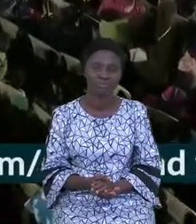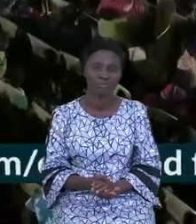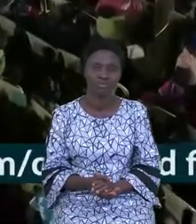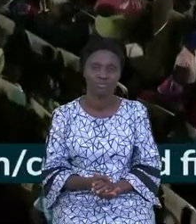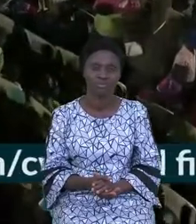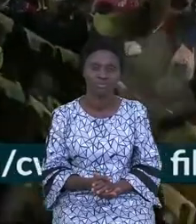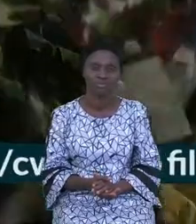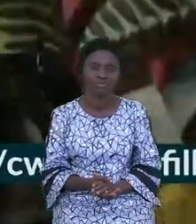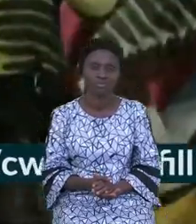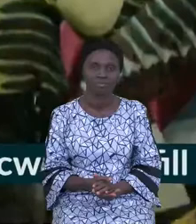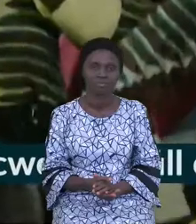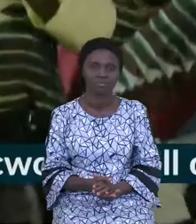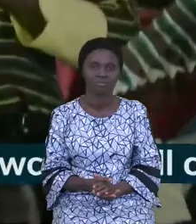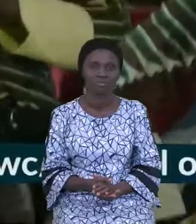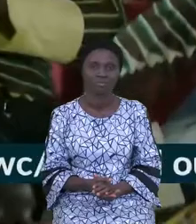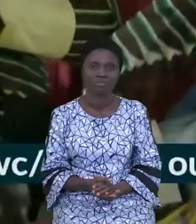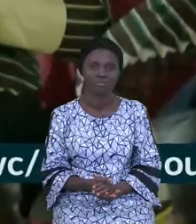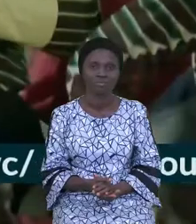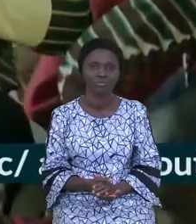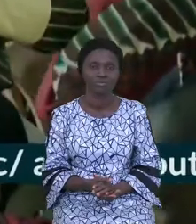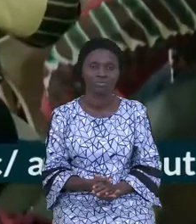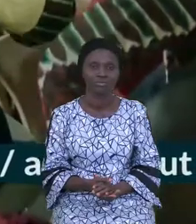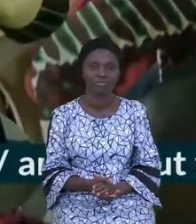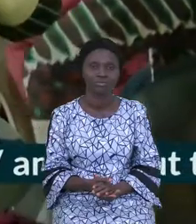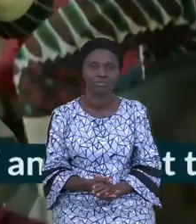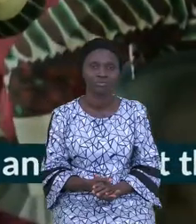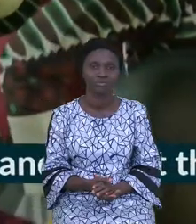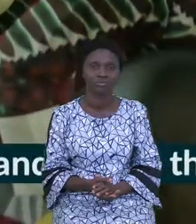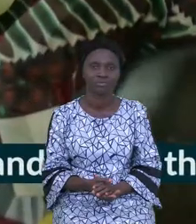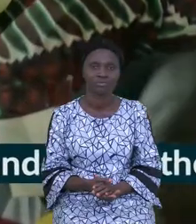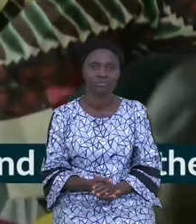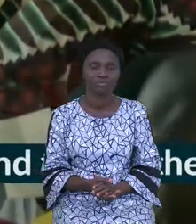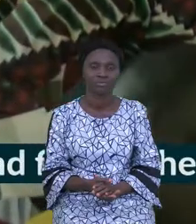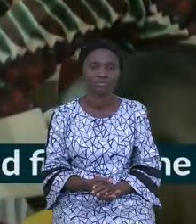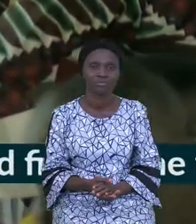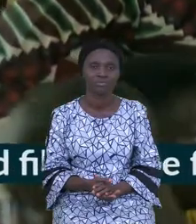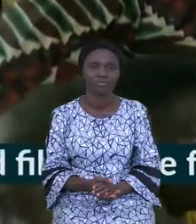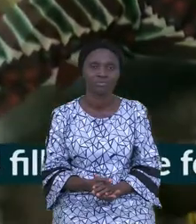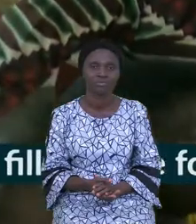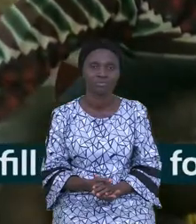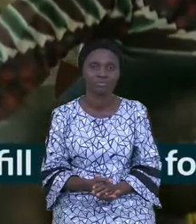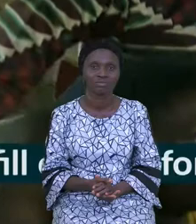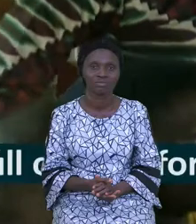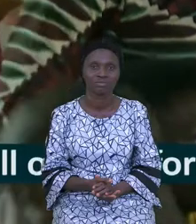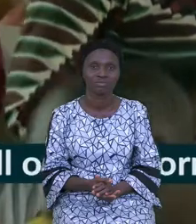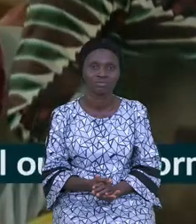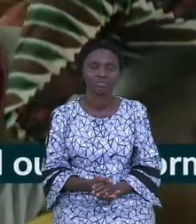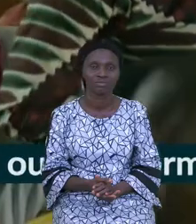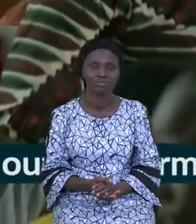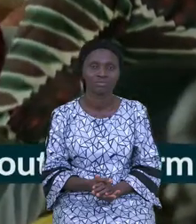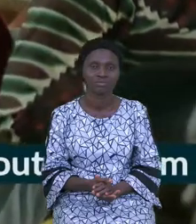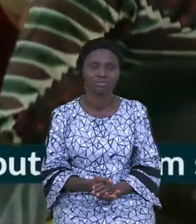Do that as we are waiting for the prayers tonight. The servant of God is